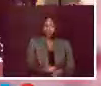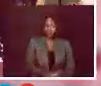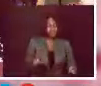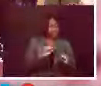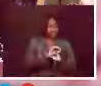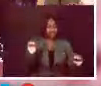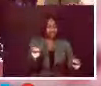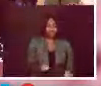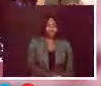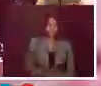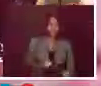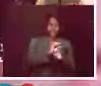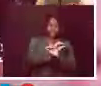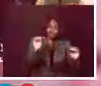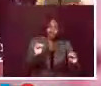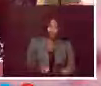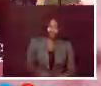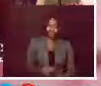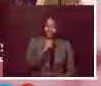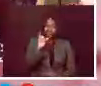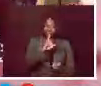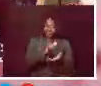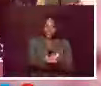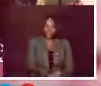way. No way. They shouldn't do that.